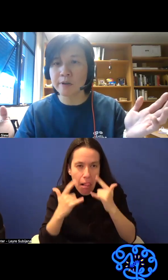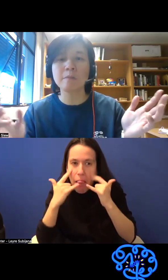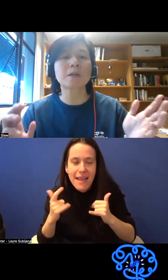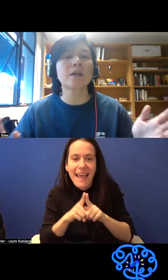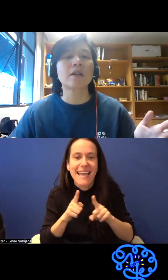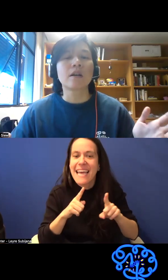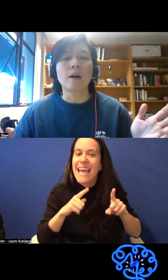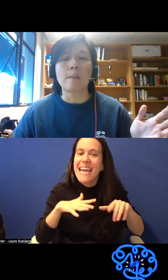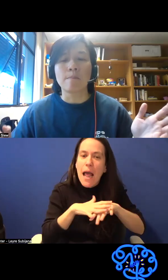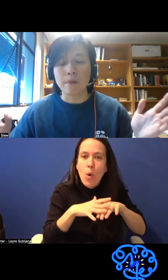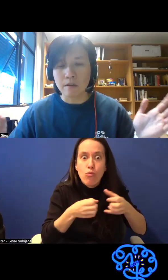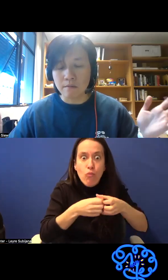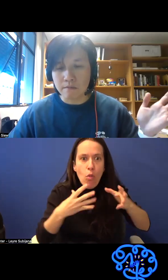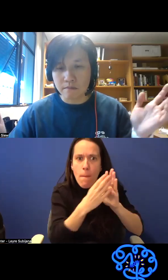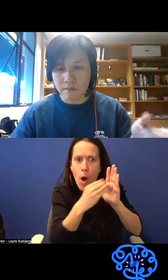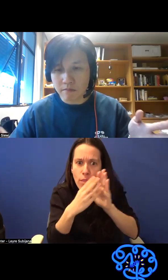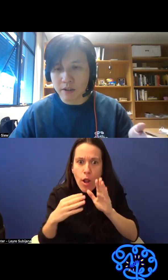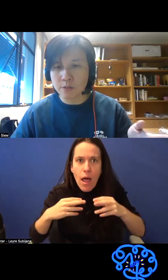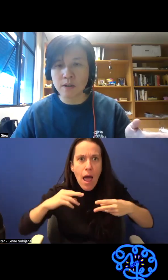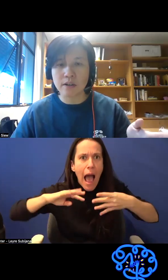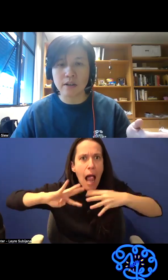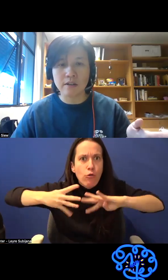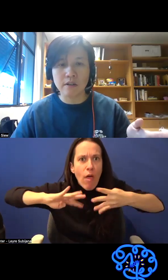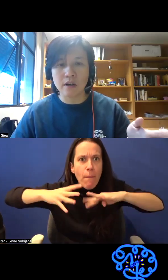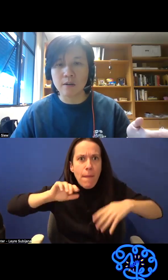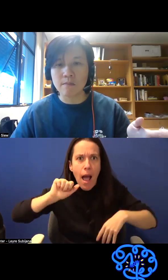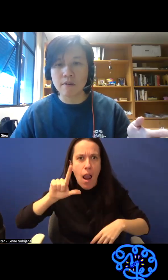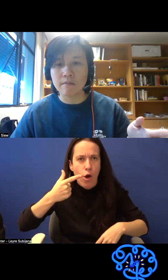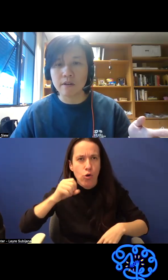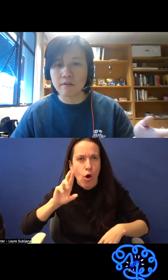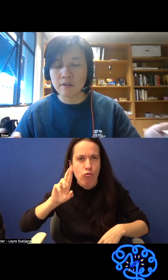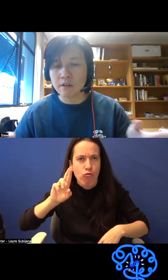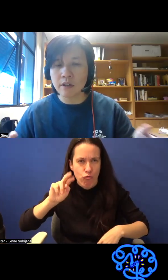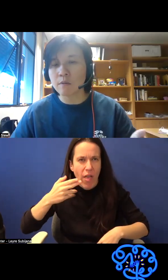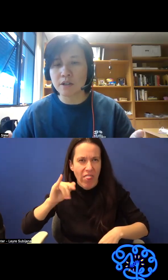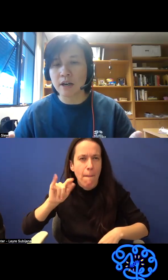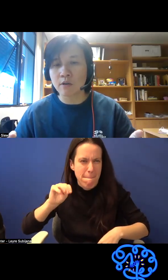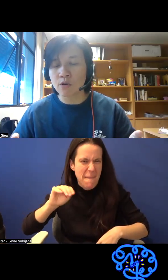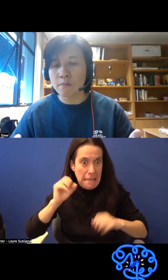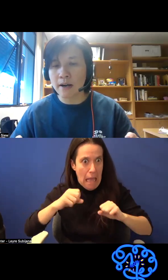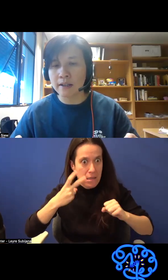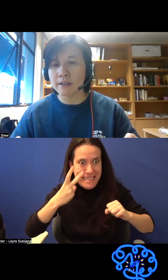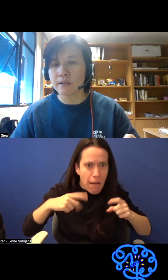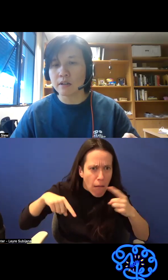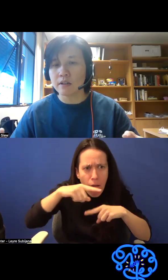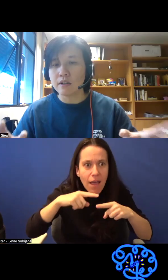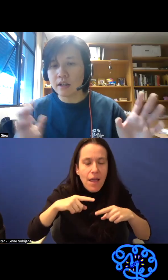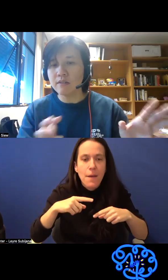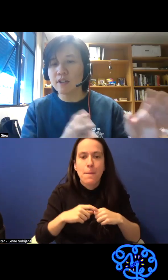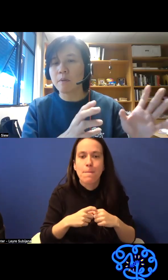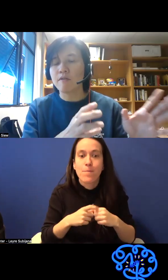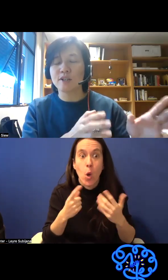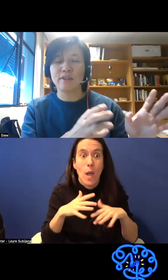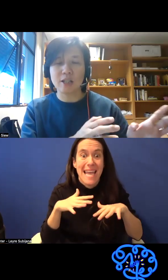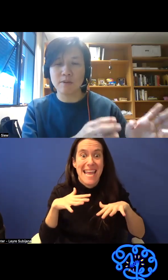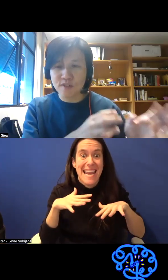and algorithms. And in this work, um, the networks that are grown by the